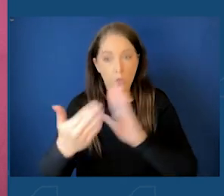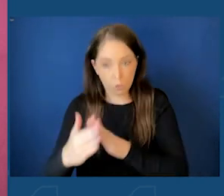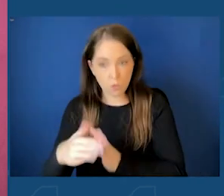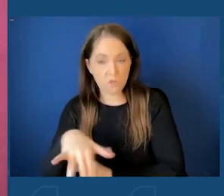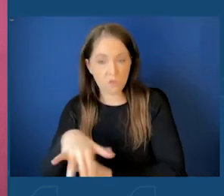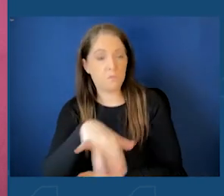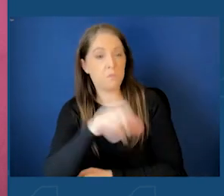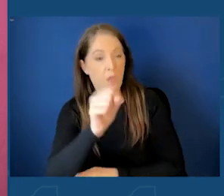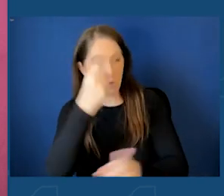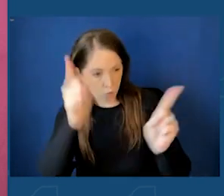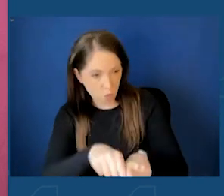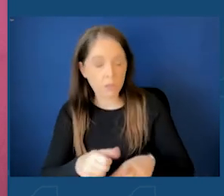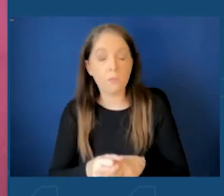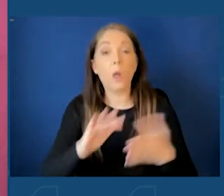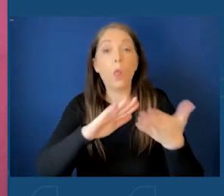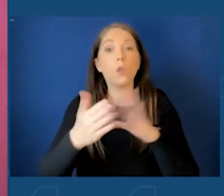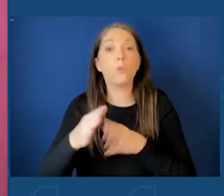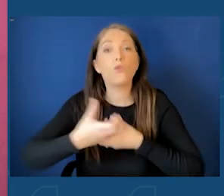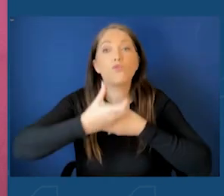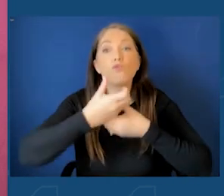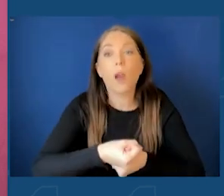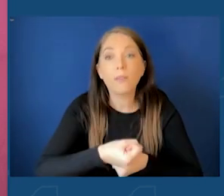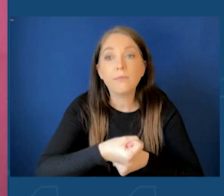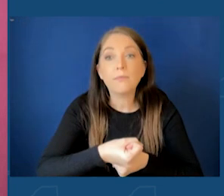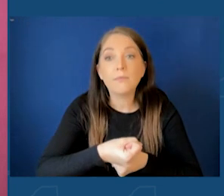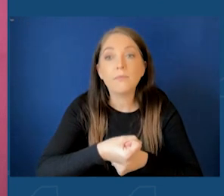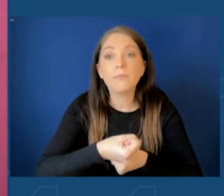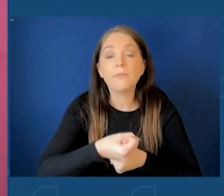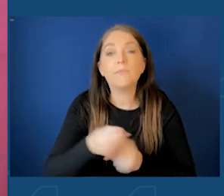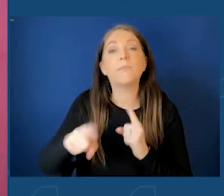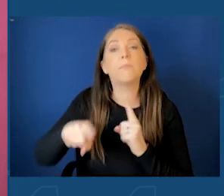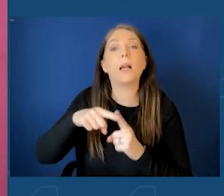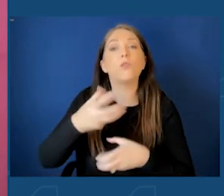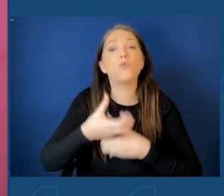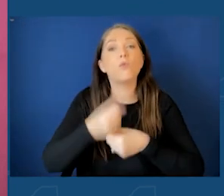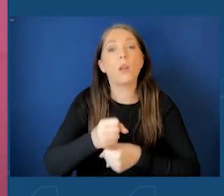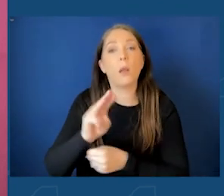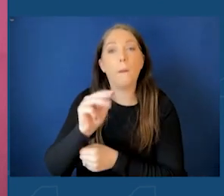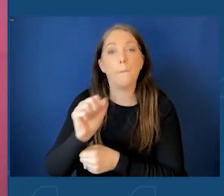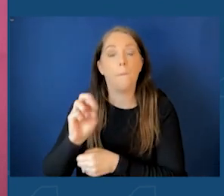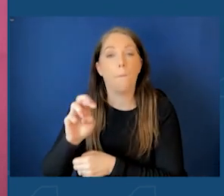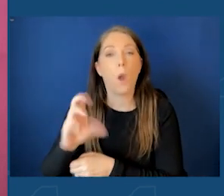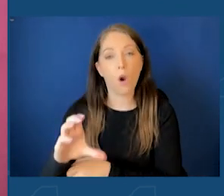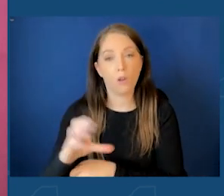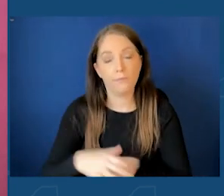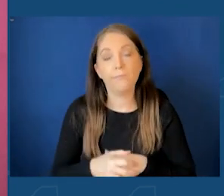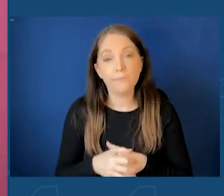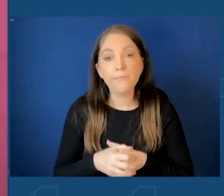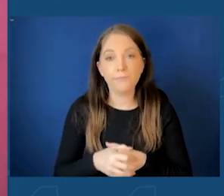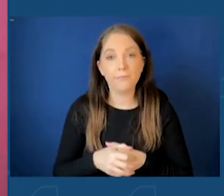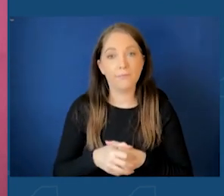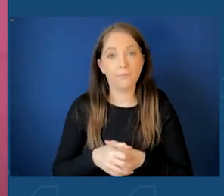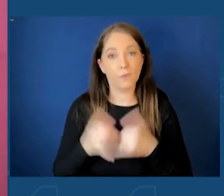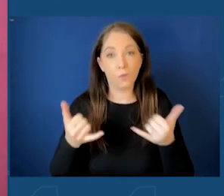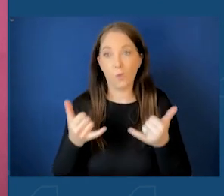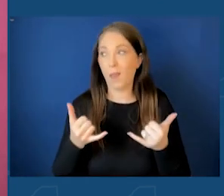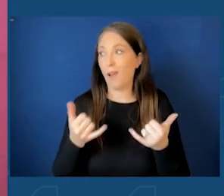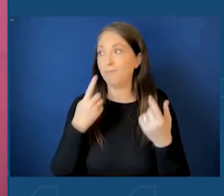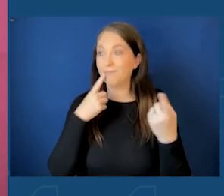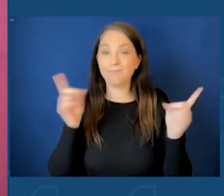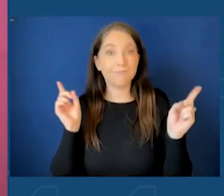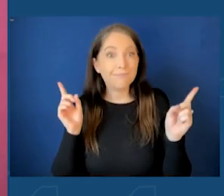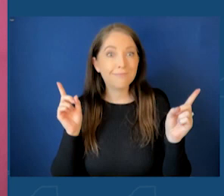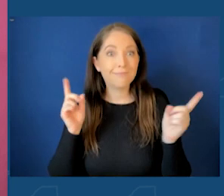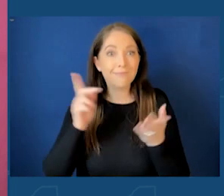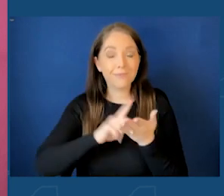a developer, but more importantly, it trusted Mark Morial. And here we are with this wonderful project.